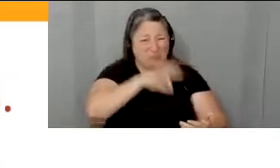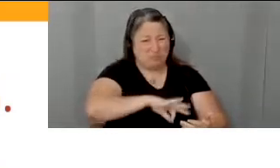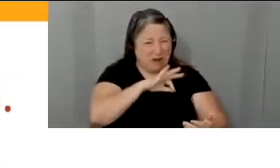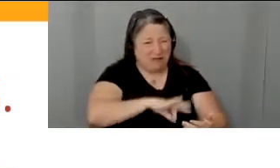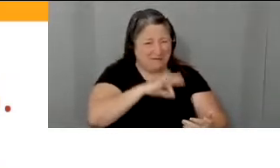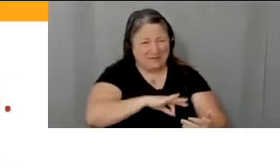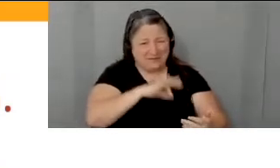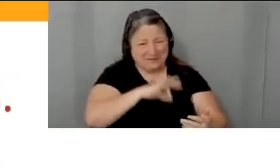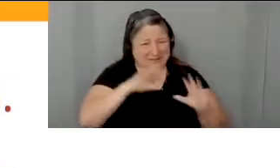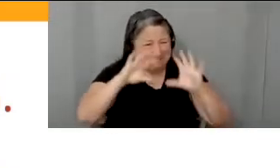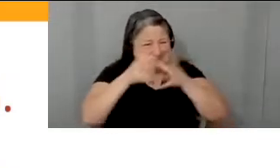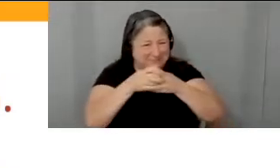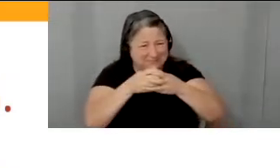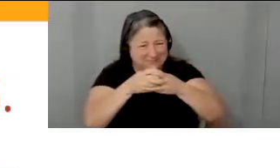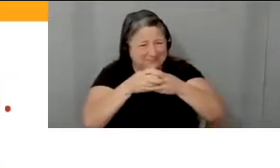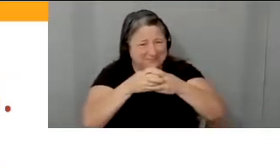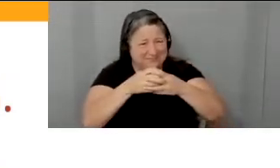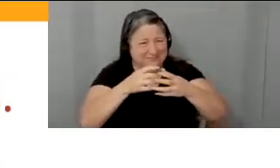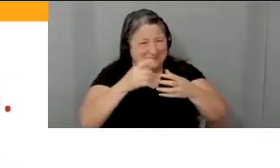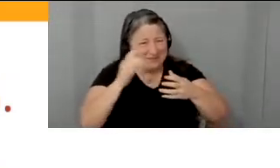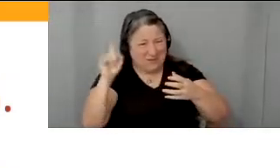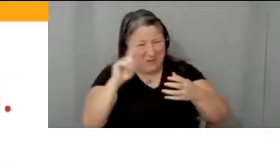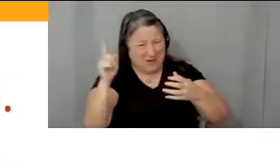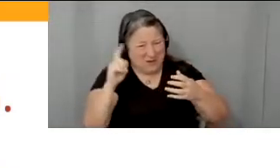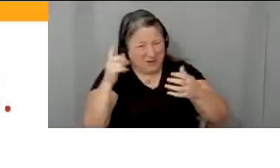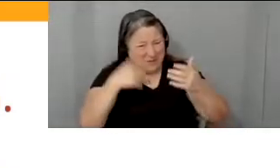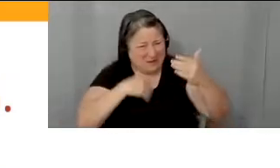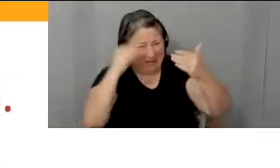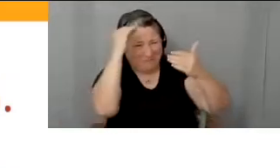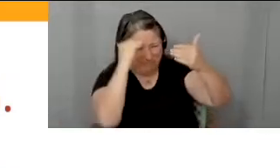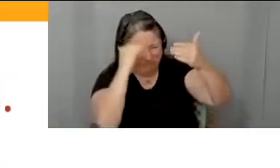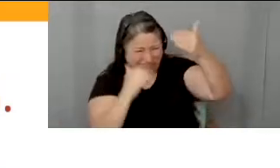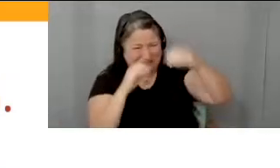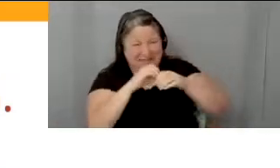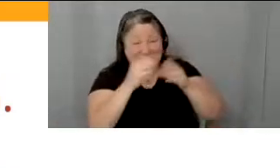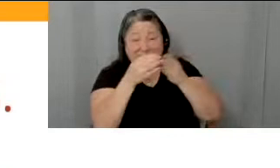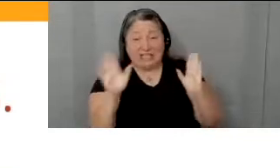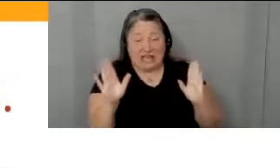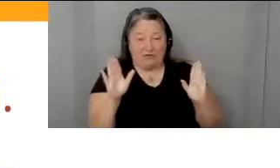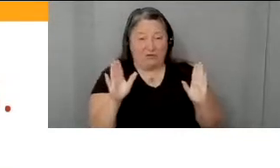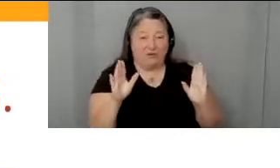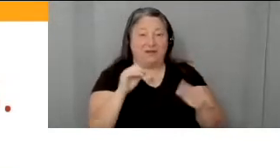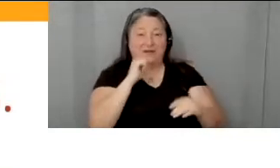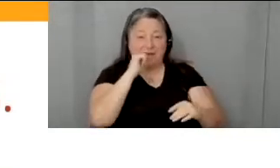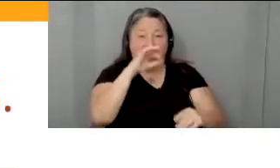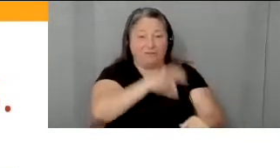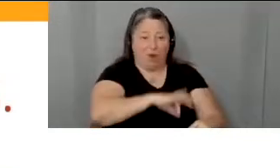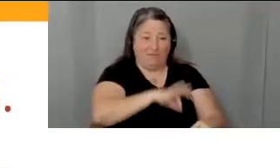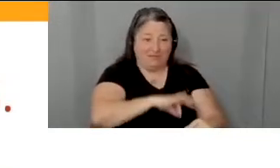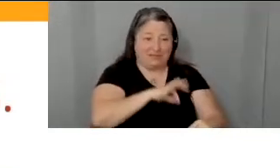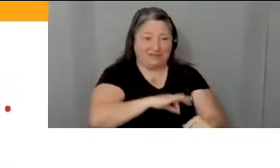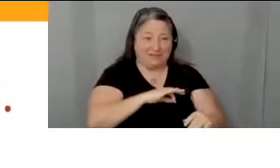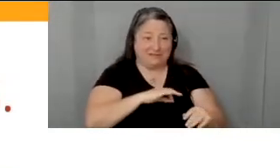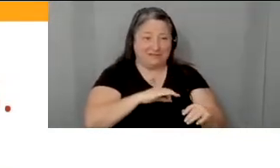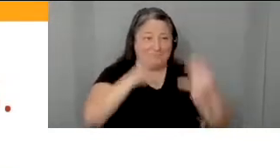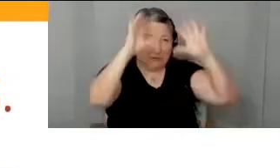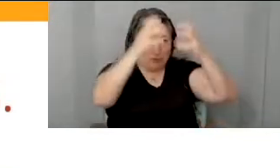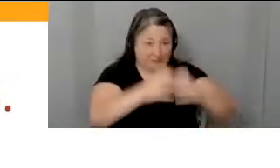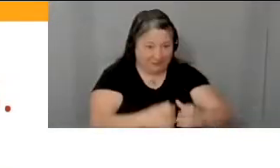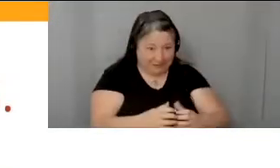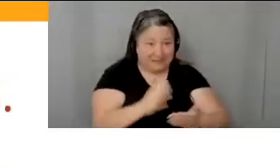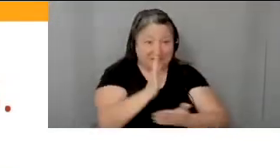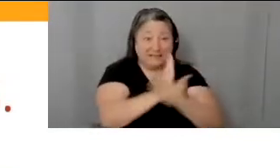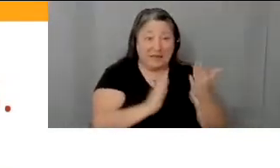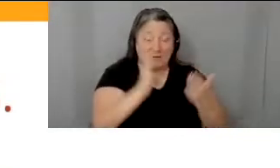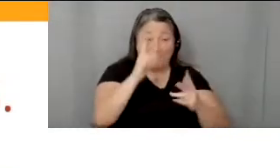located in the general nonprofit space, and can we put some numbers and just some scale around it? So some would be